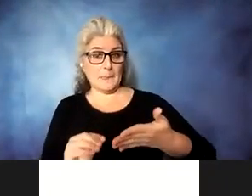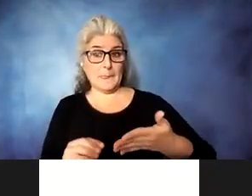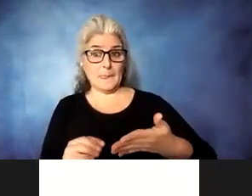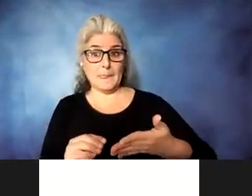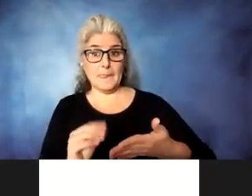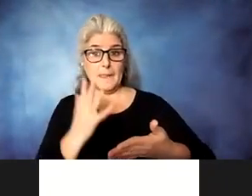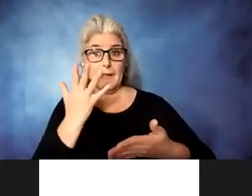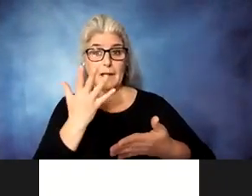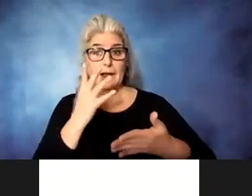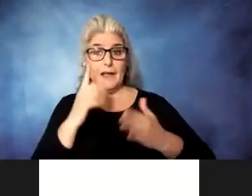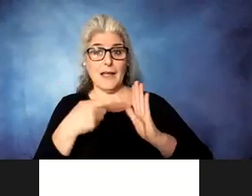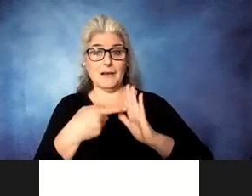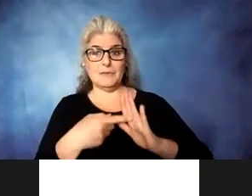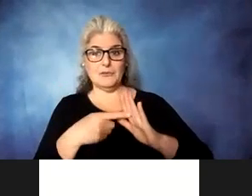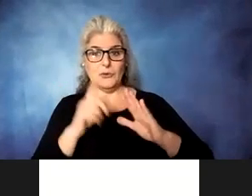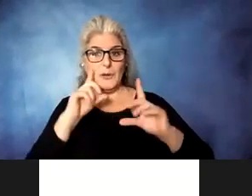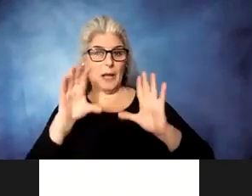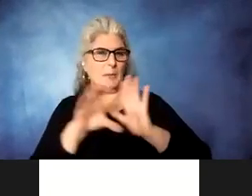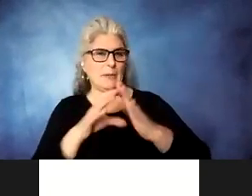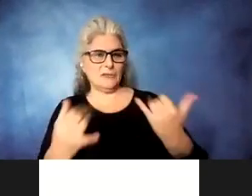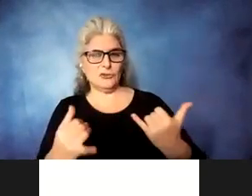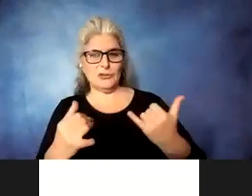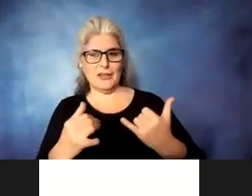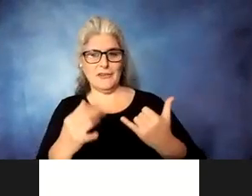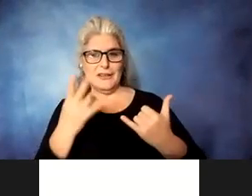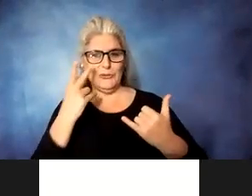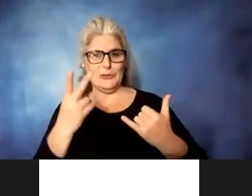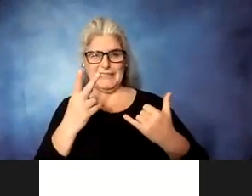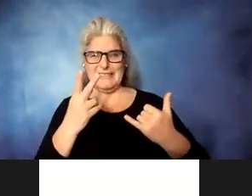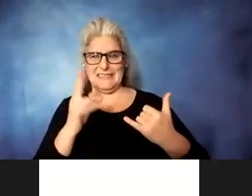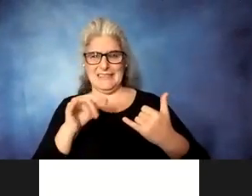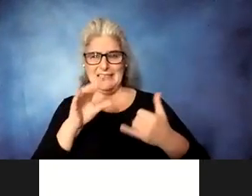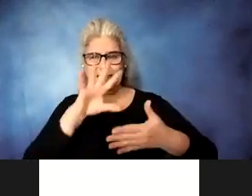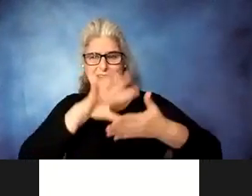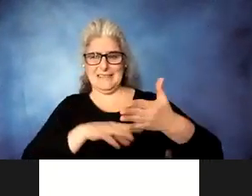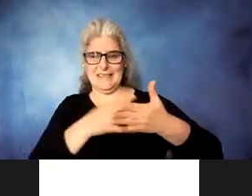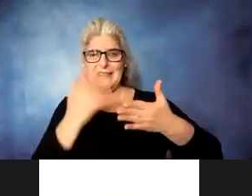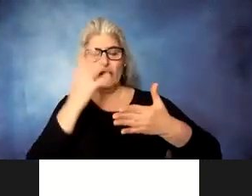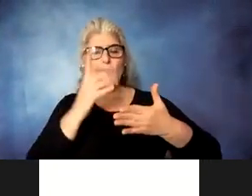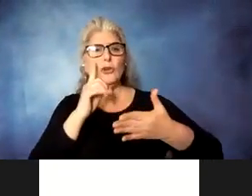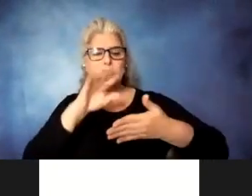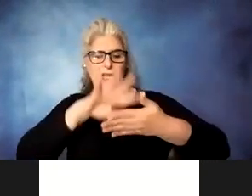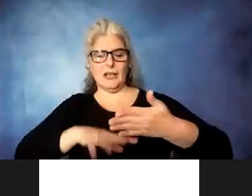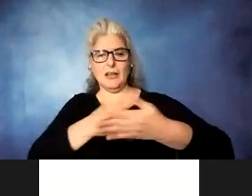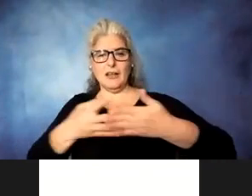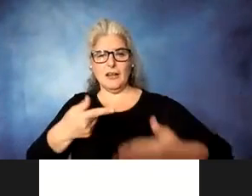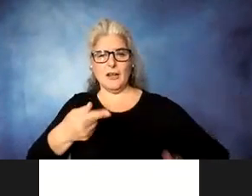appears as a screen. I don't know if you can see the sample. It appears as a grid. I apologize.